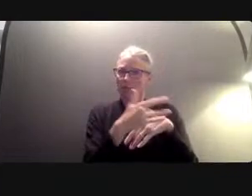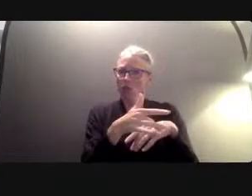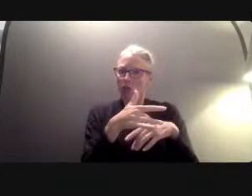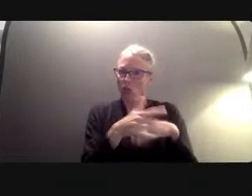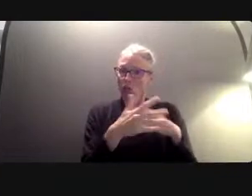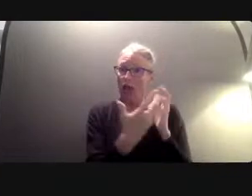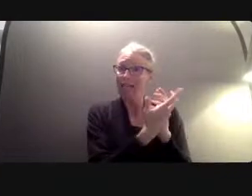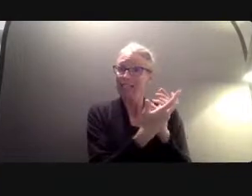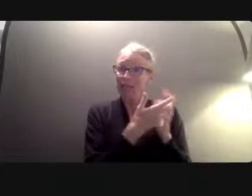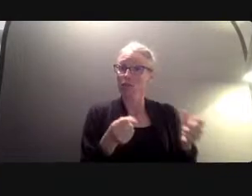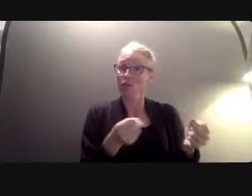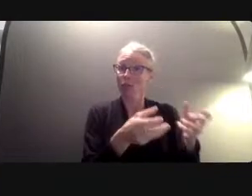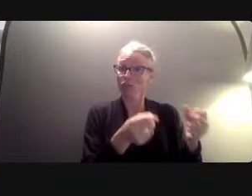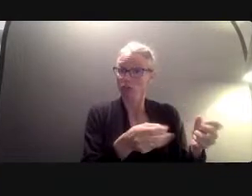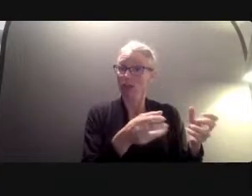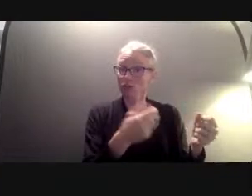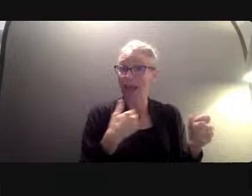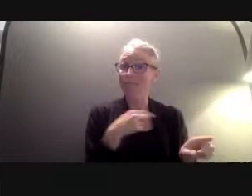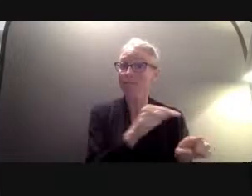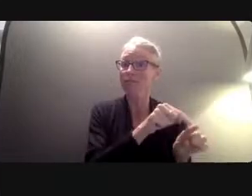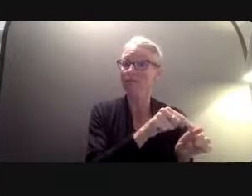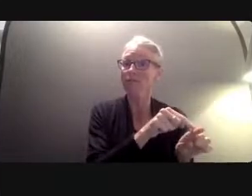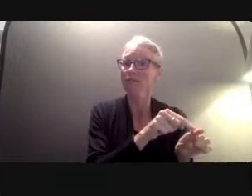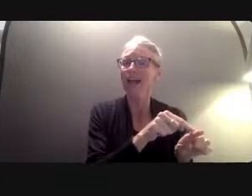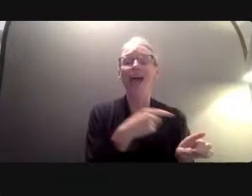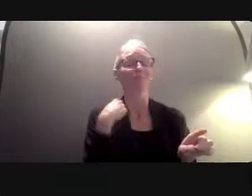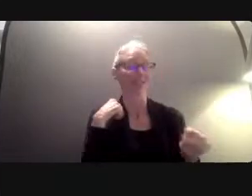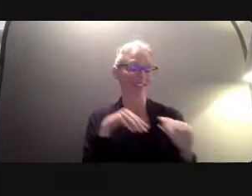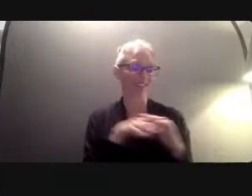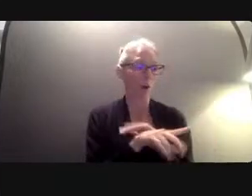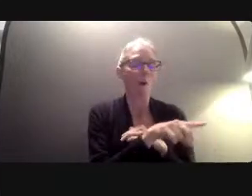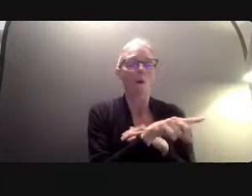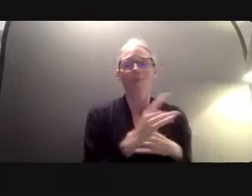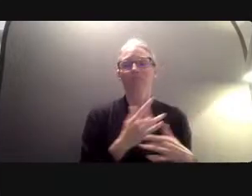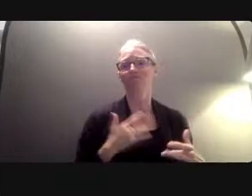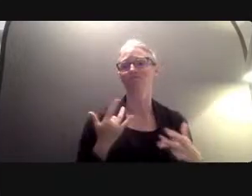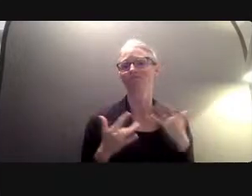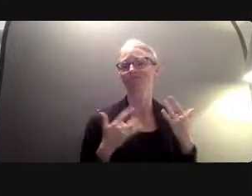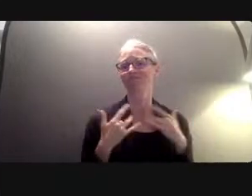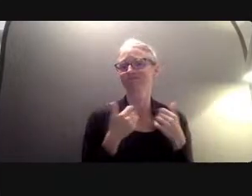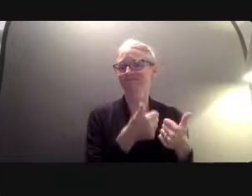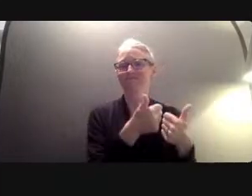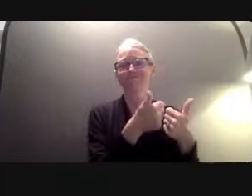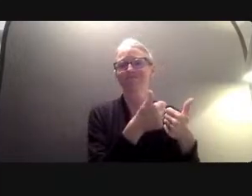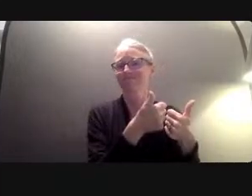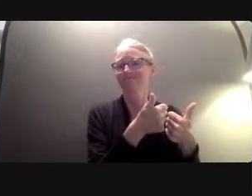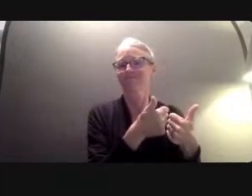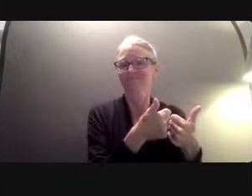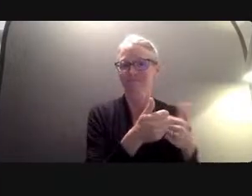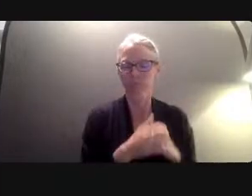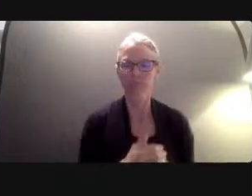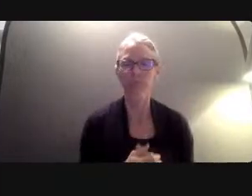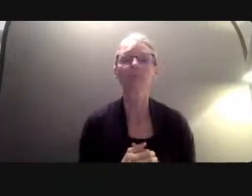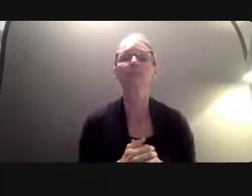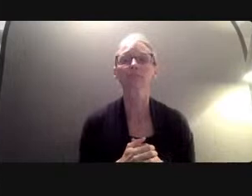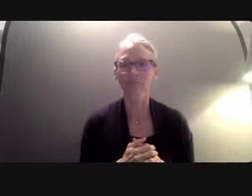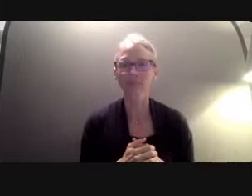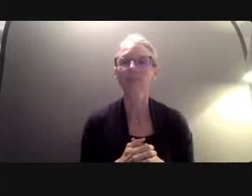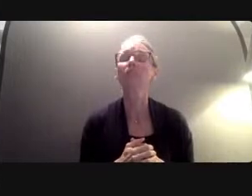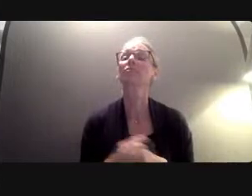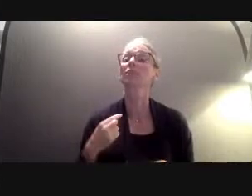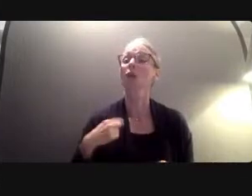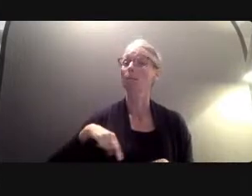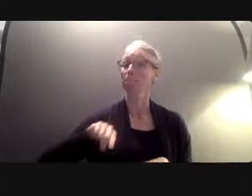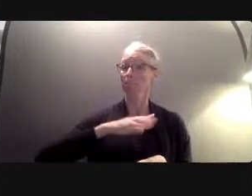get on trails. And when I see those, I get excited. So it's like, I know that with my board, every year we're going to be setting a